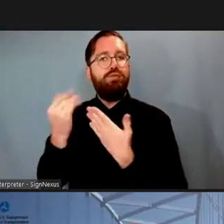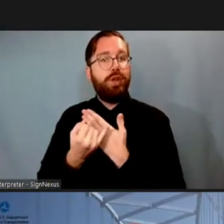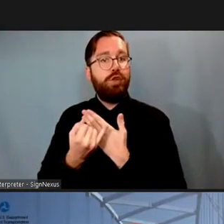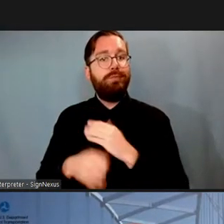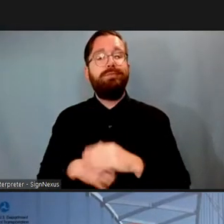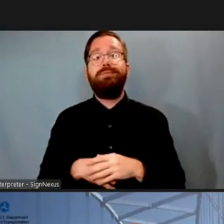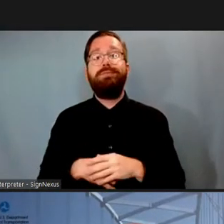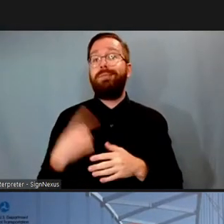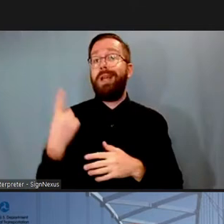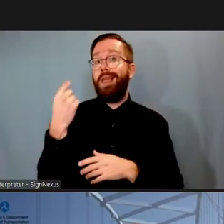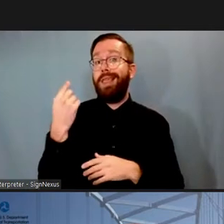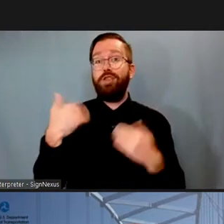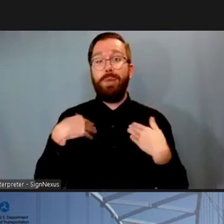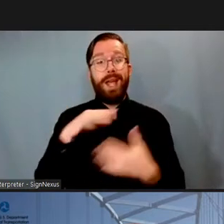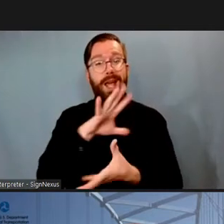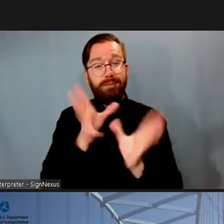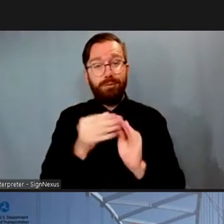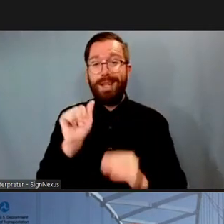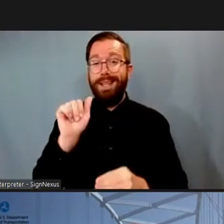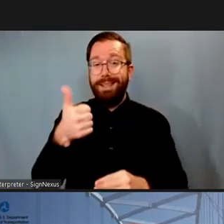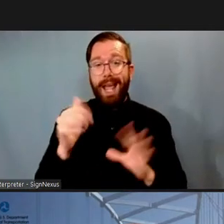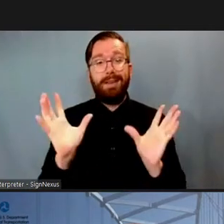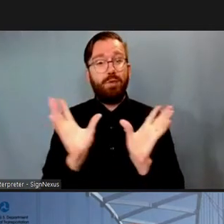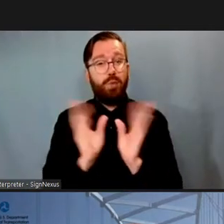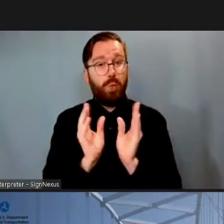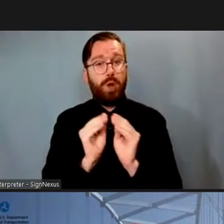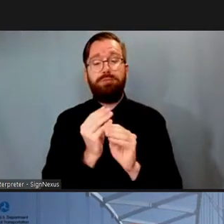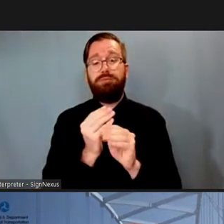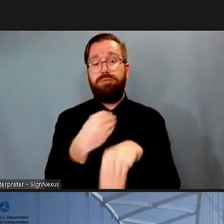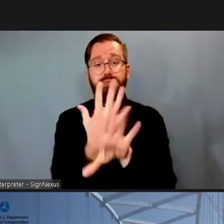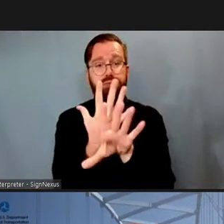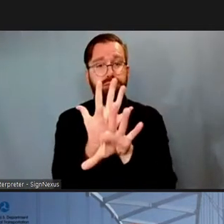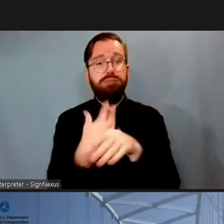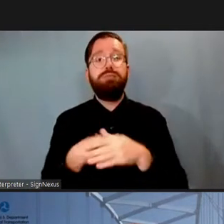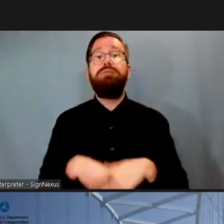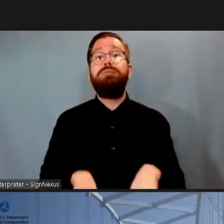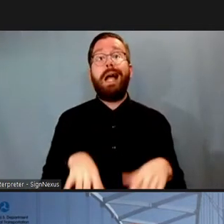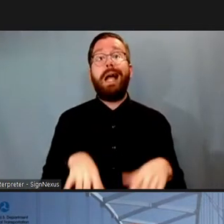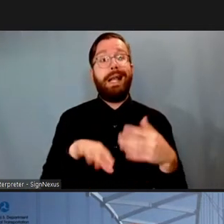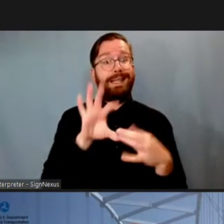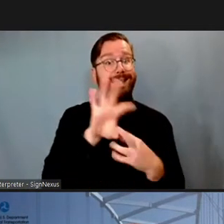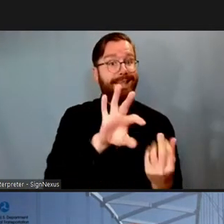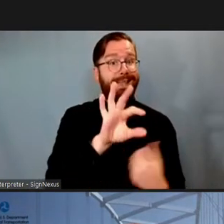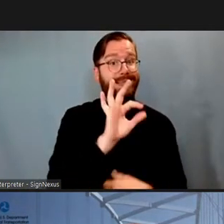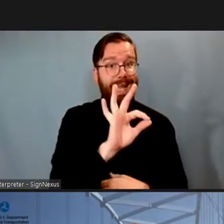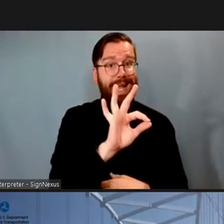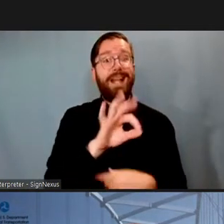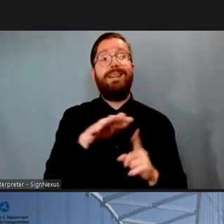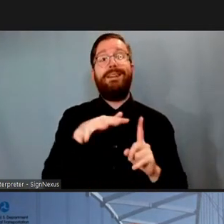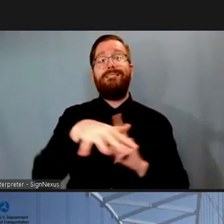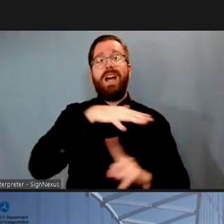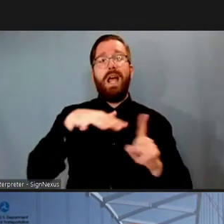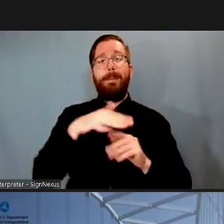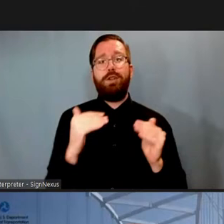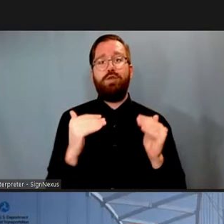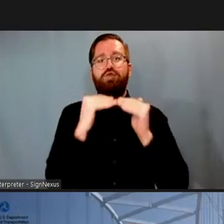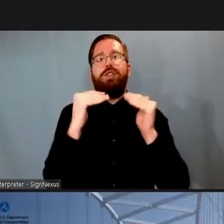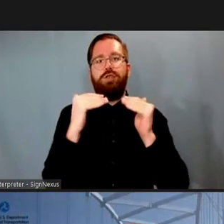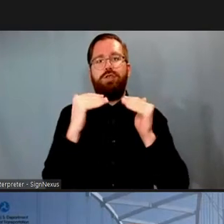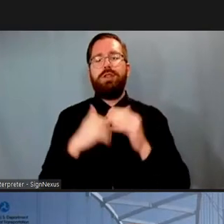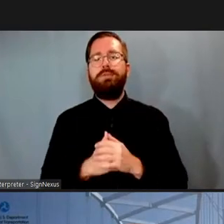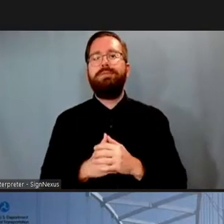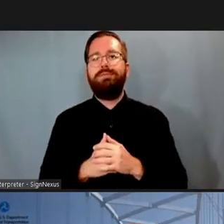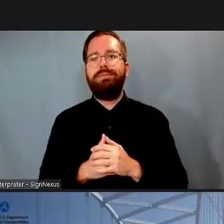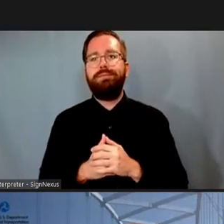style public sessions nine similar sessions focused on environmental justice communities and several meetings each of the environmental